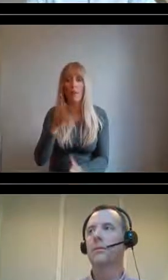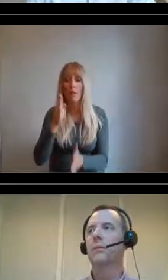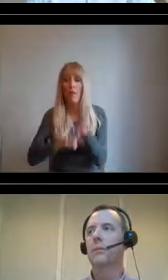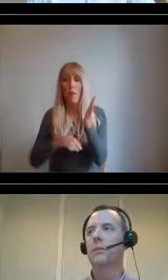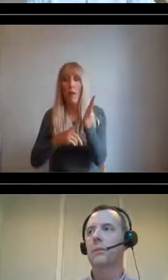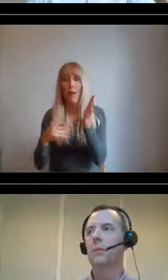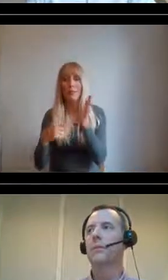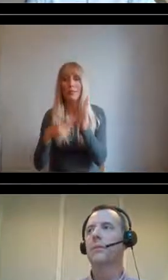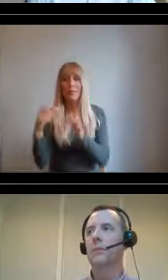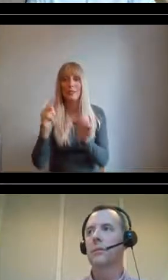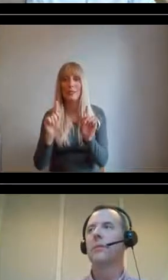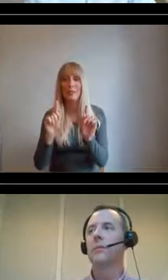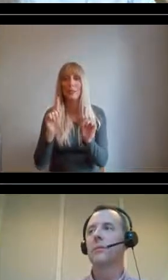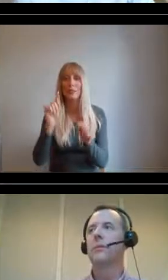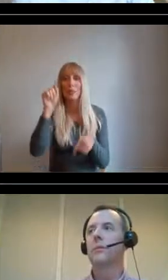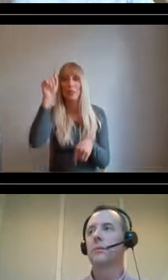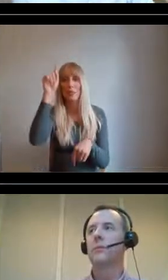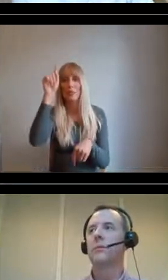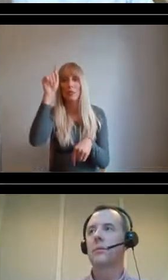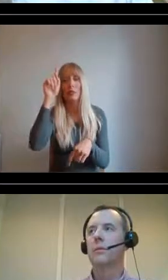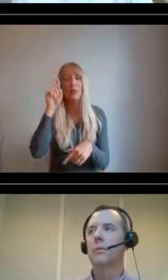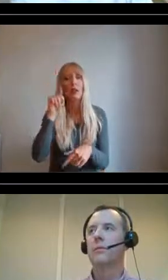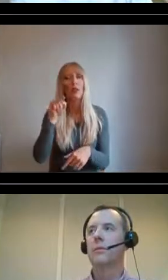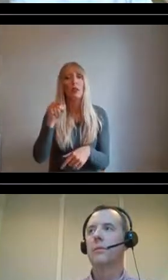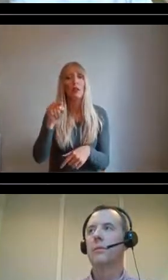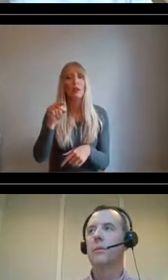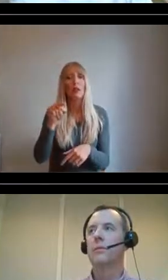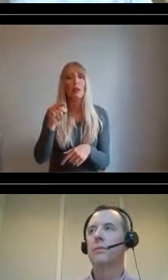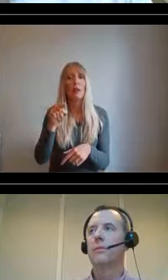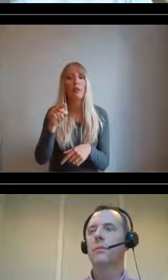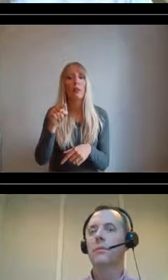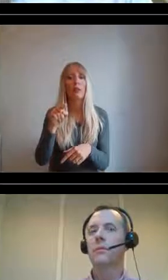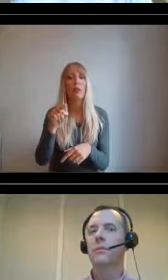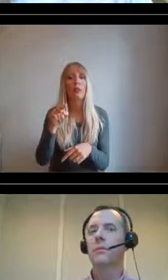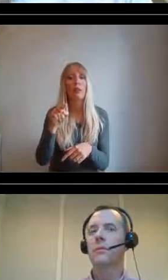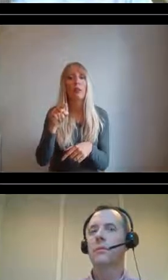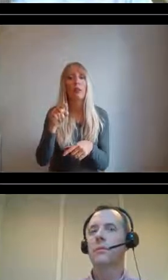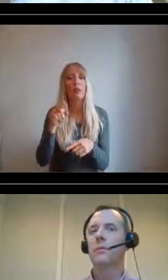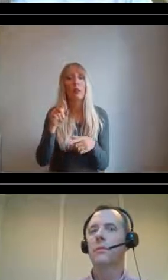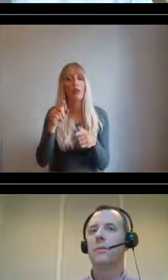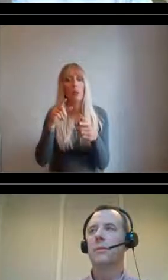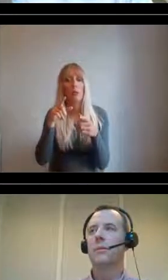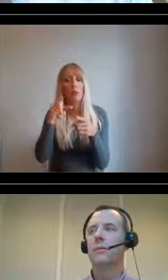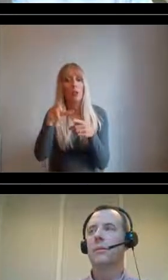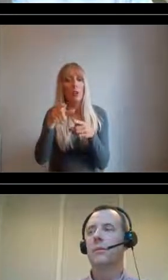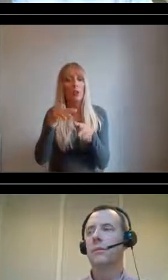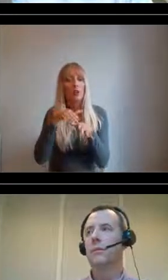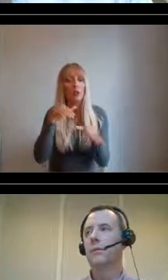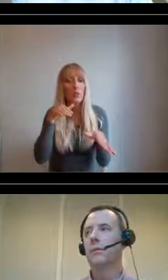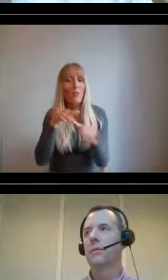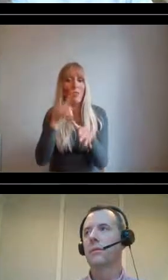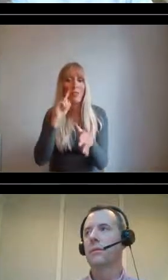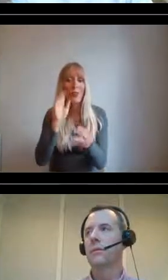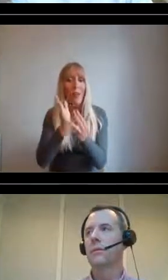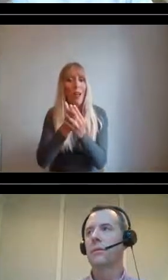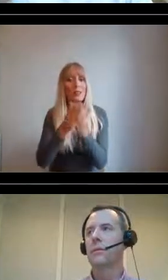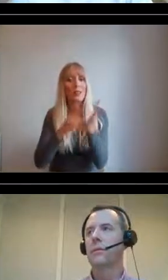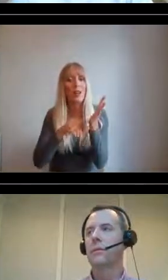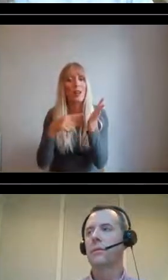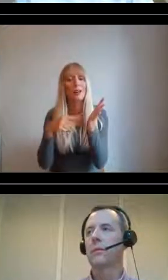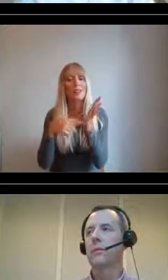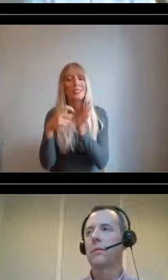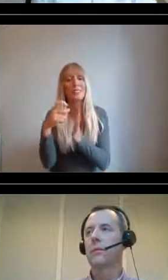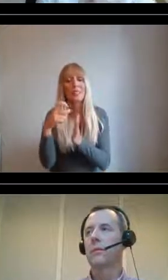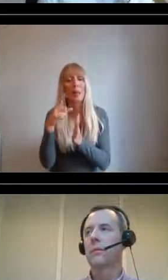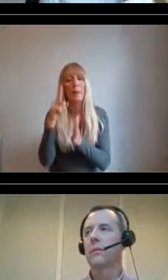crossing. The DP World traffic will be able to access LTC, but they will go